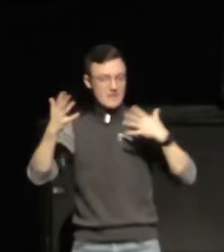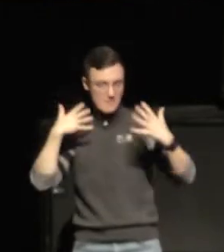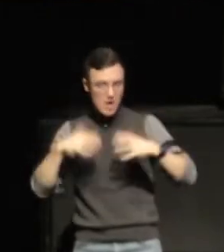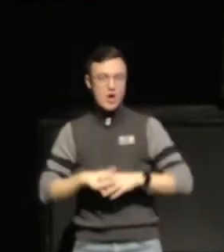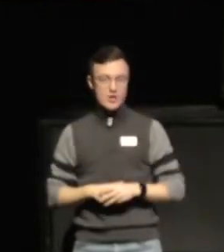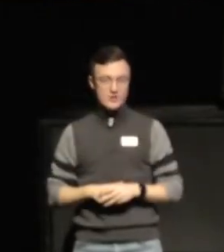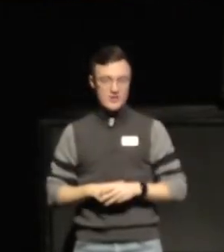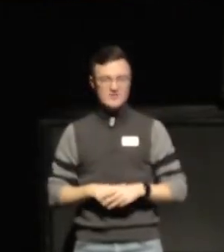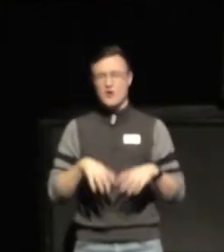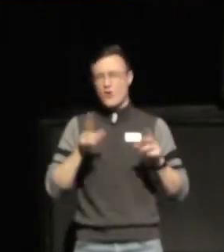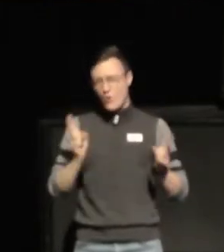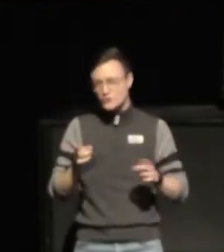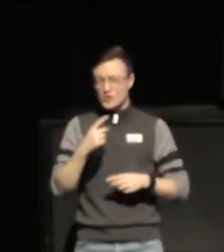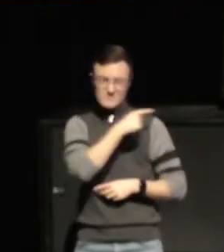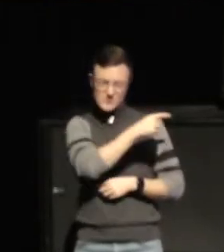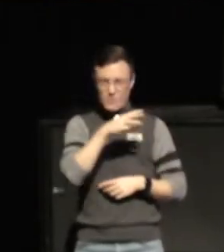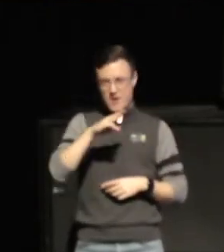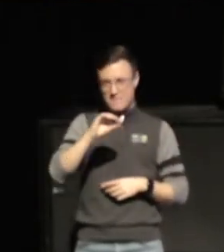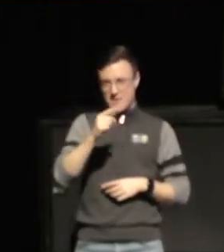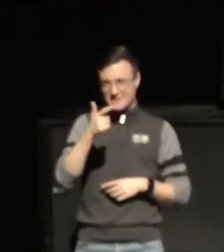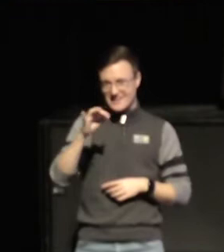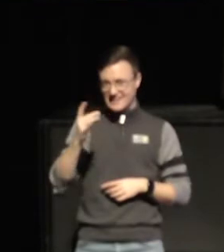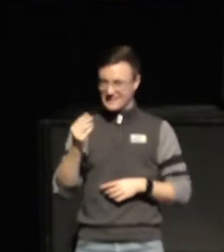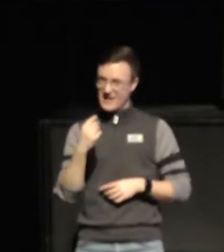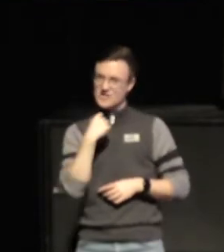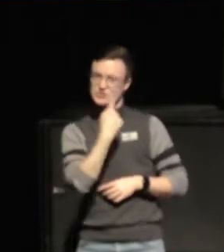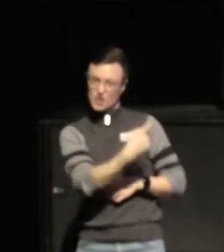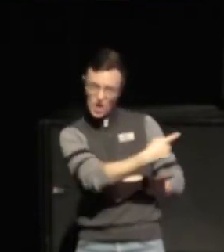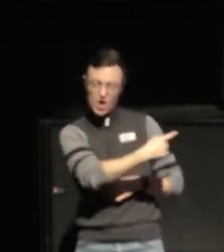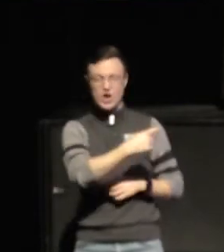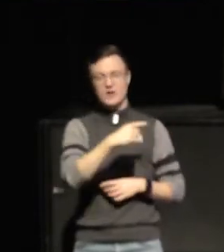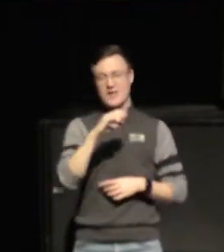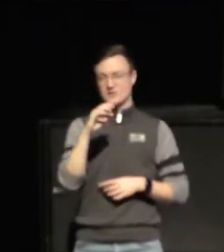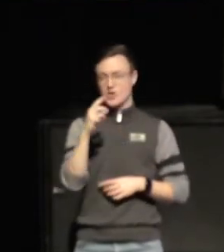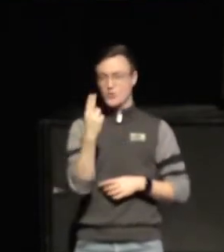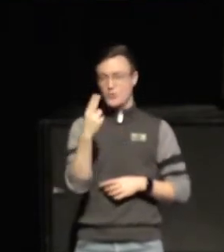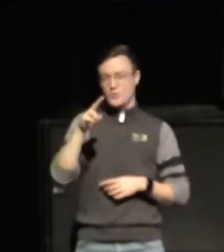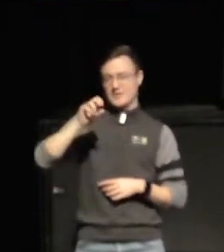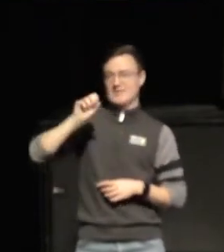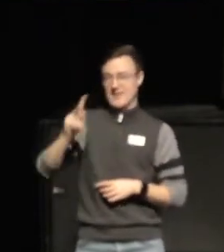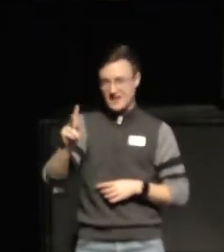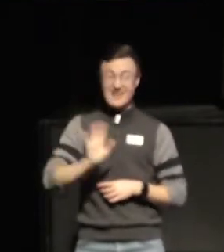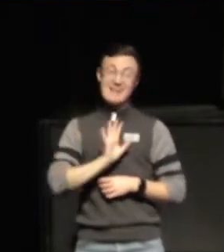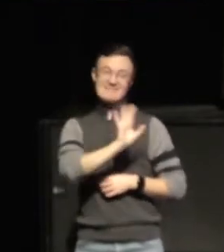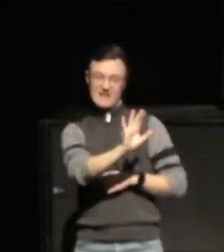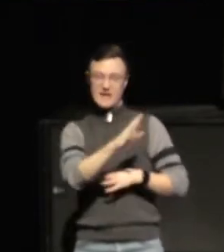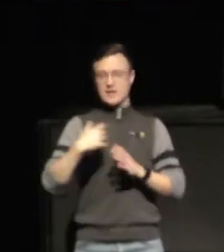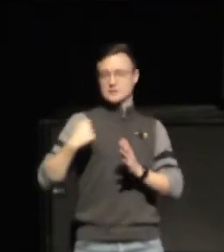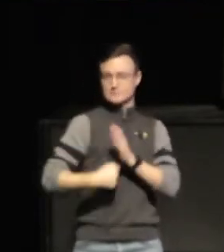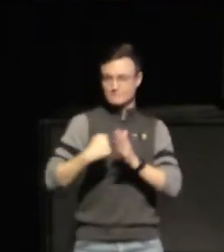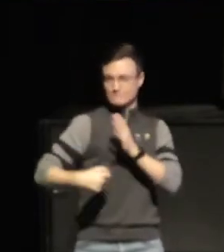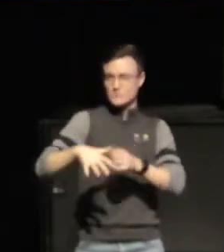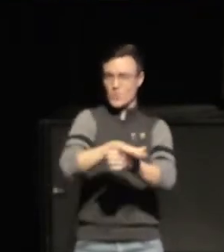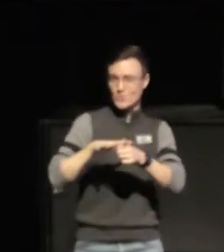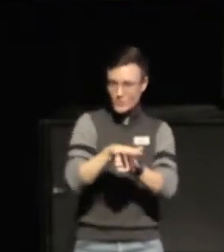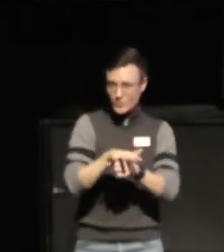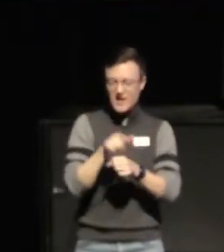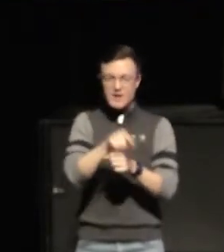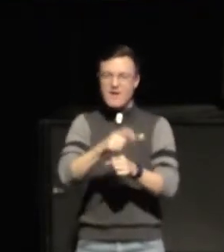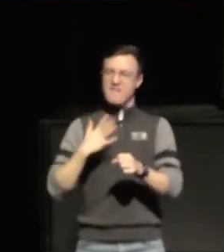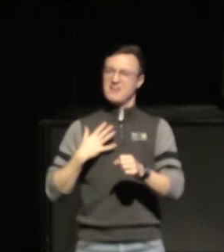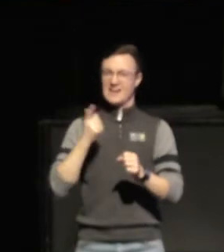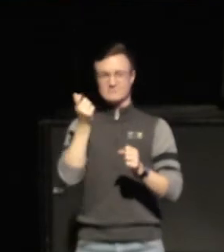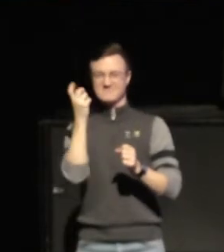has spoken about, that UNAC and other peasants' movements are promoting, which really seek to change and challenge